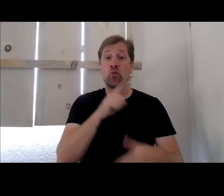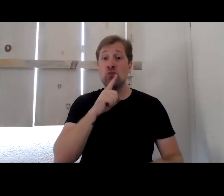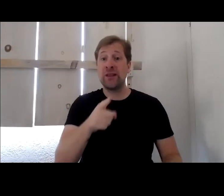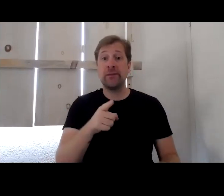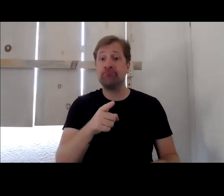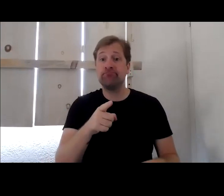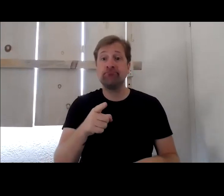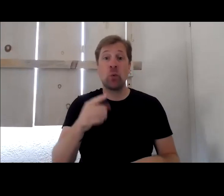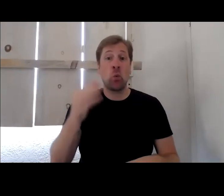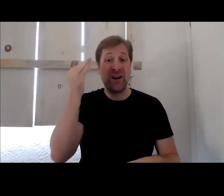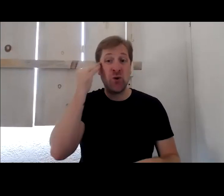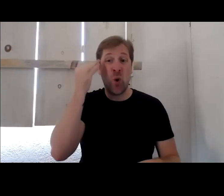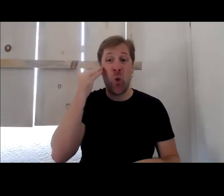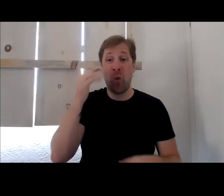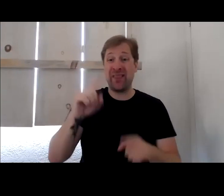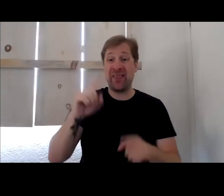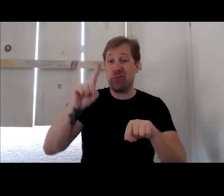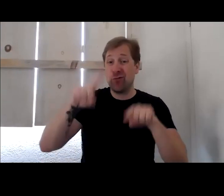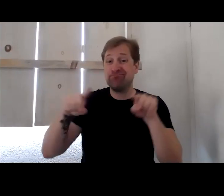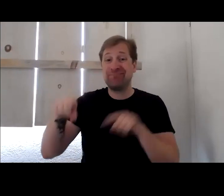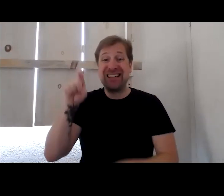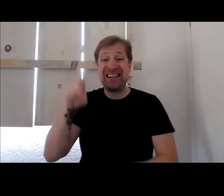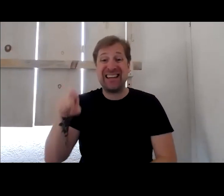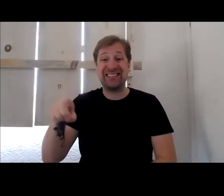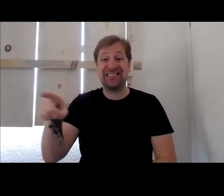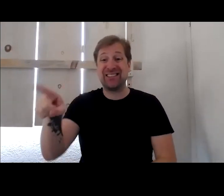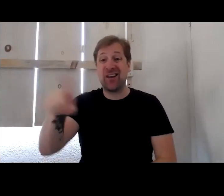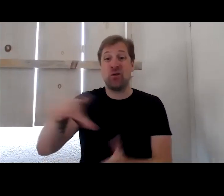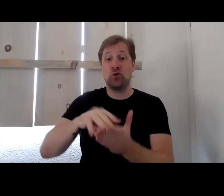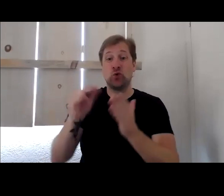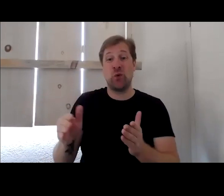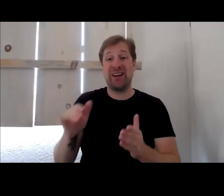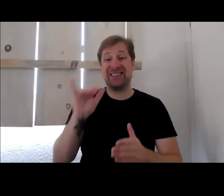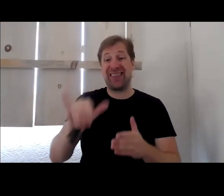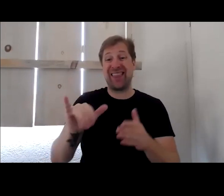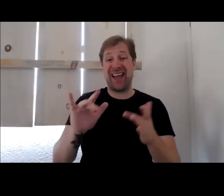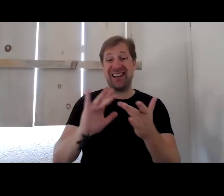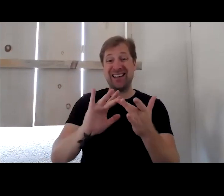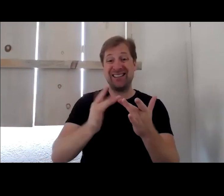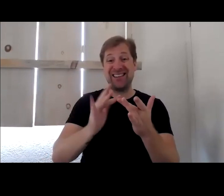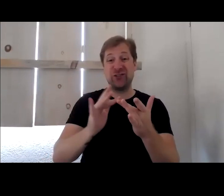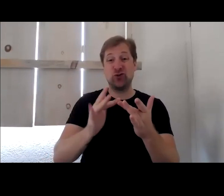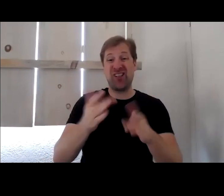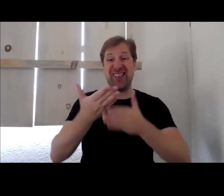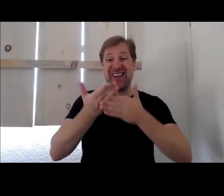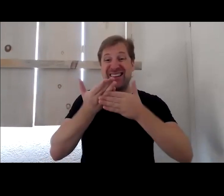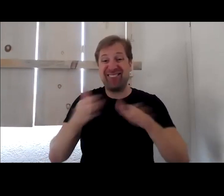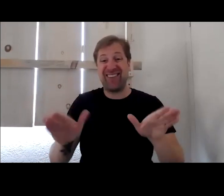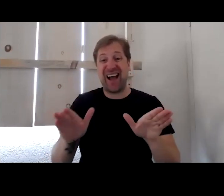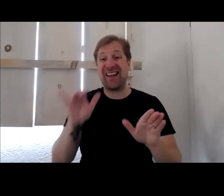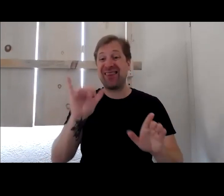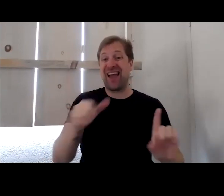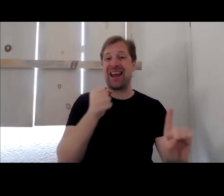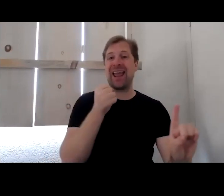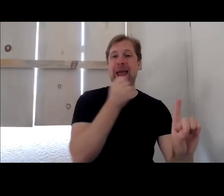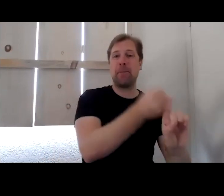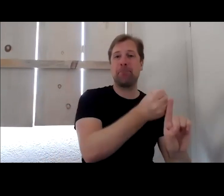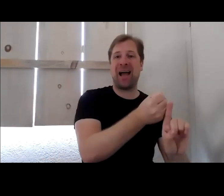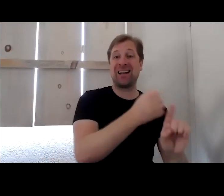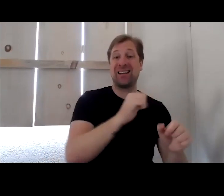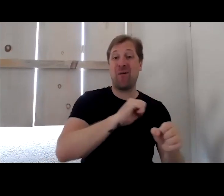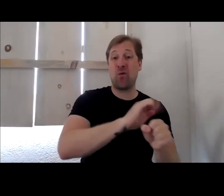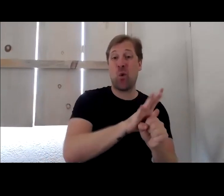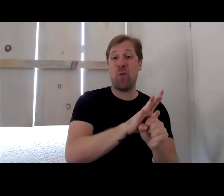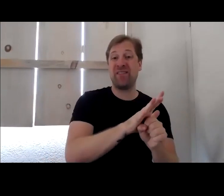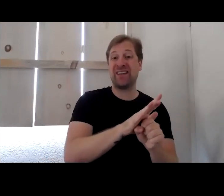and recognized the digital divide and the greater impact of COVID-19 on our students of